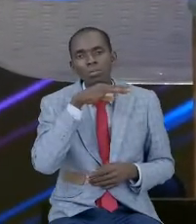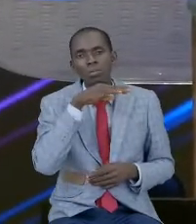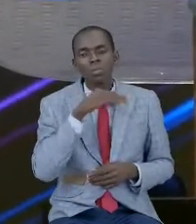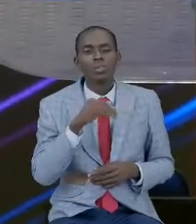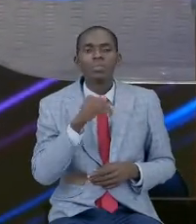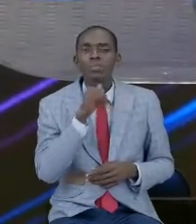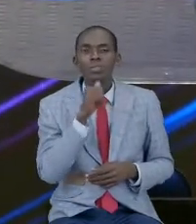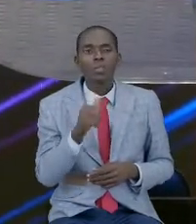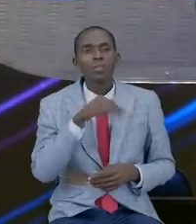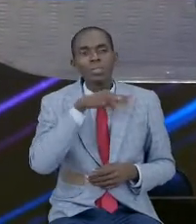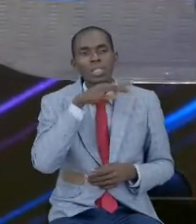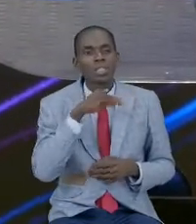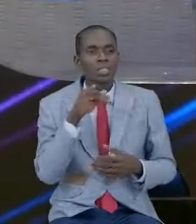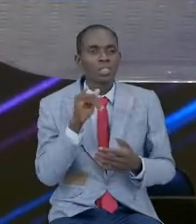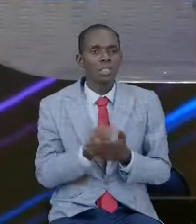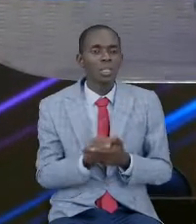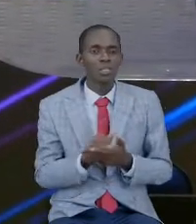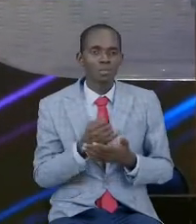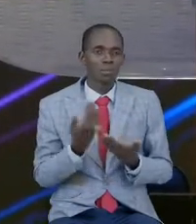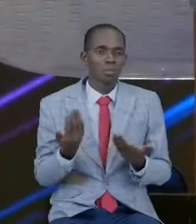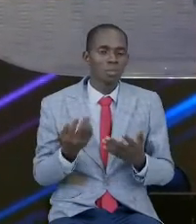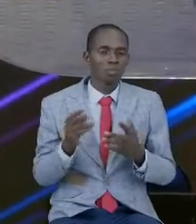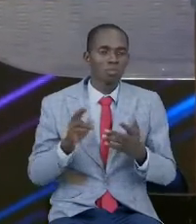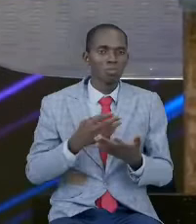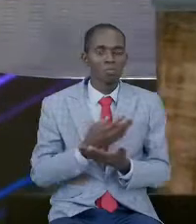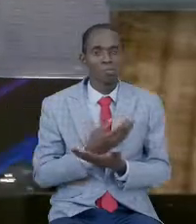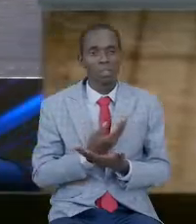undefiled, that fadeth not away,